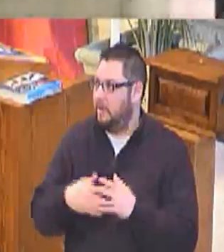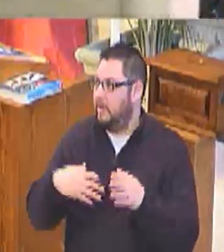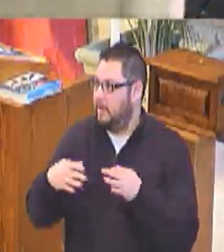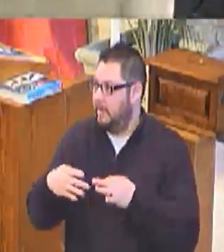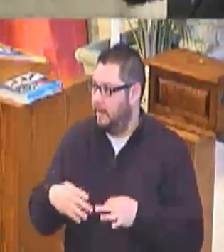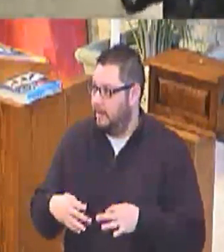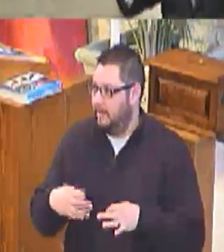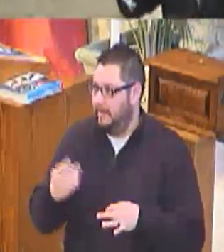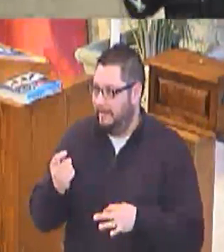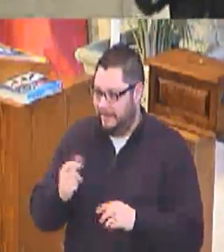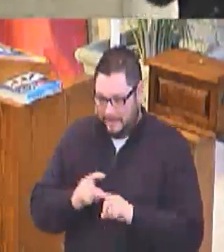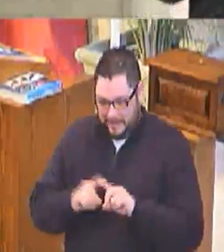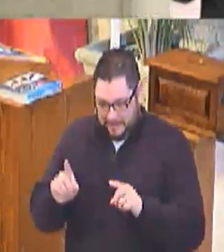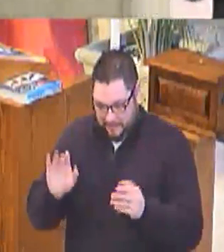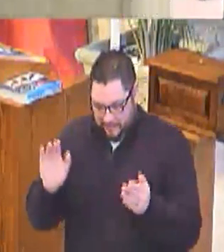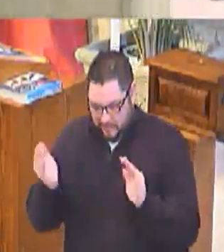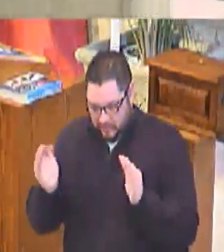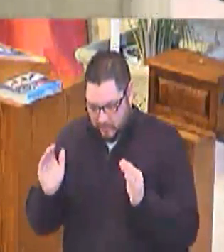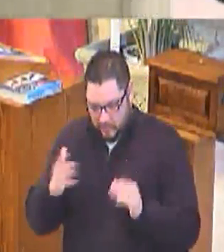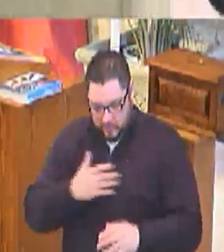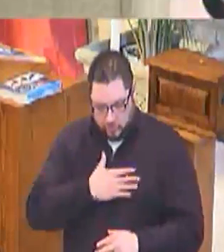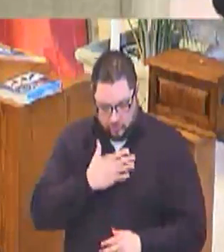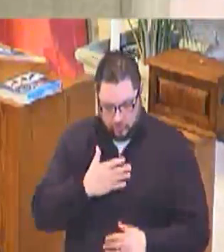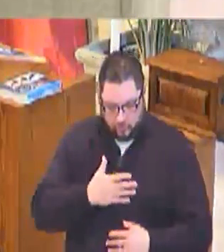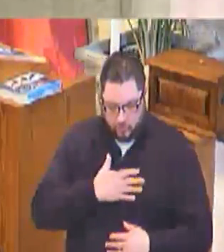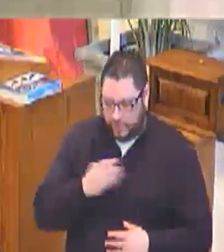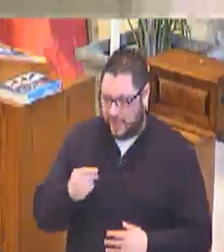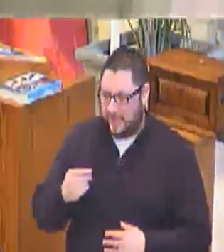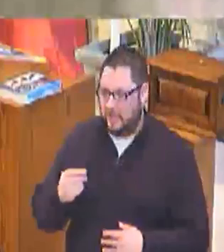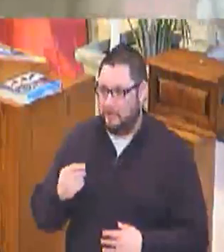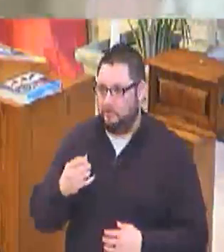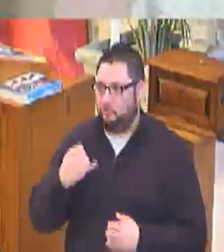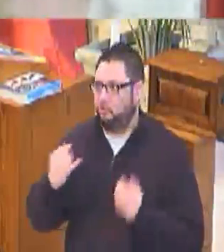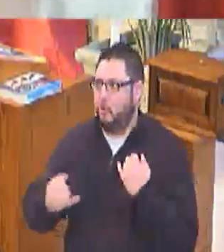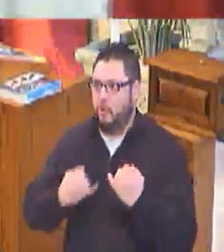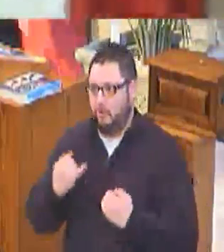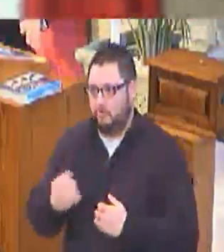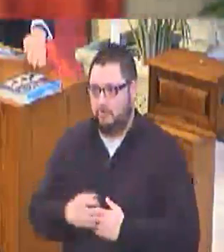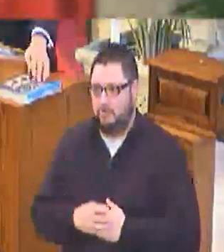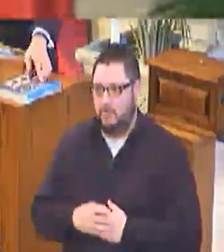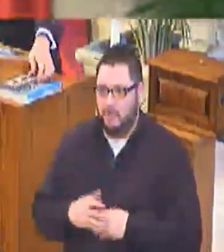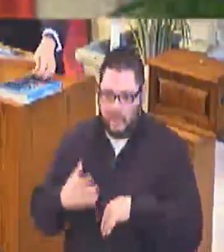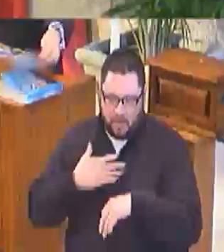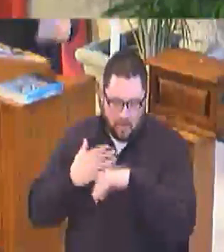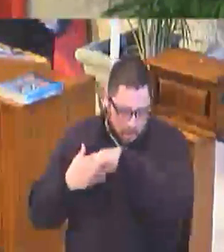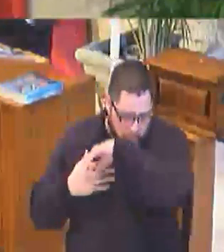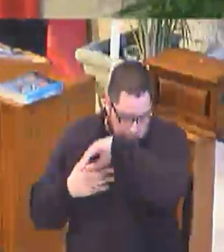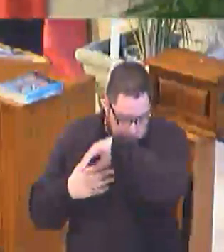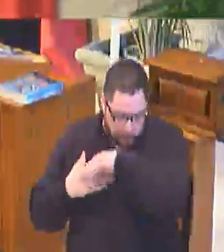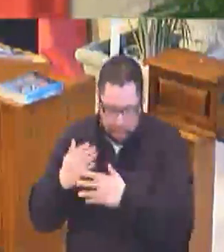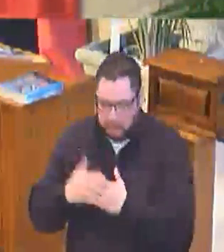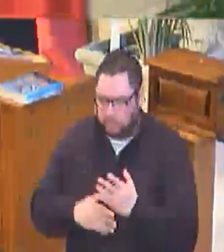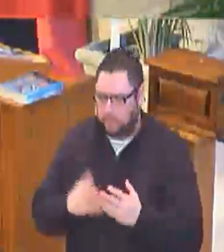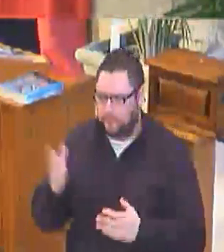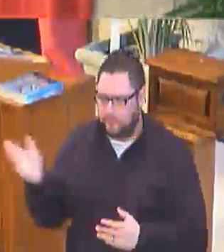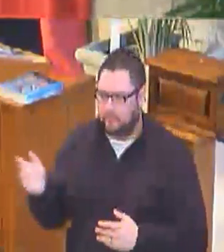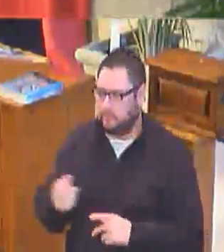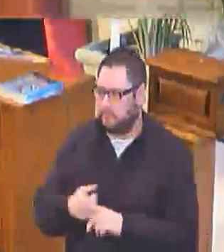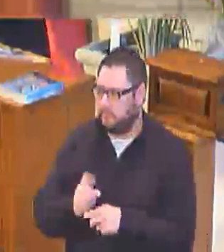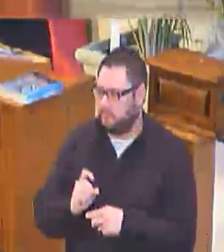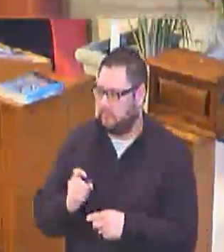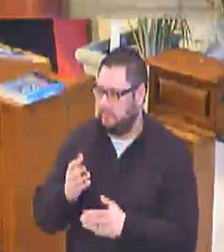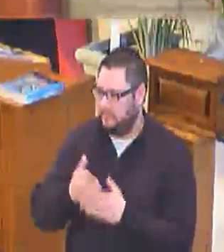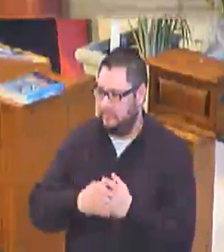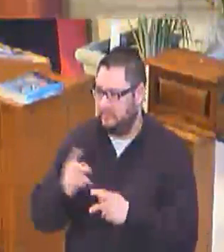explaining that there's a little difference between joy and happiness. You know, happiness here was some of these outer things right here from